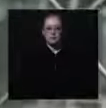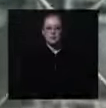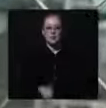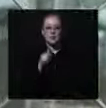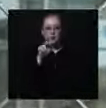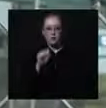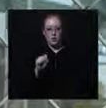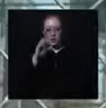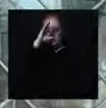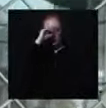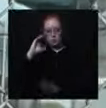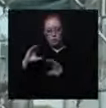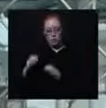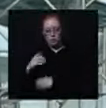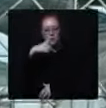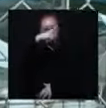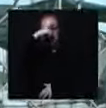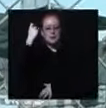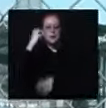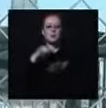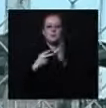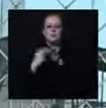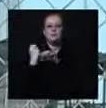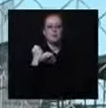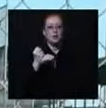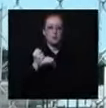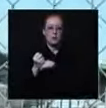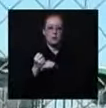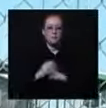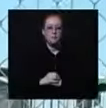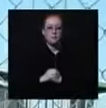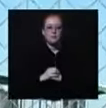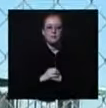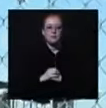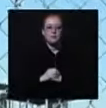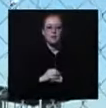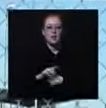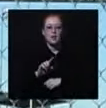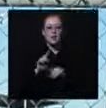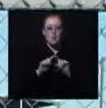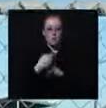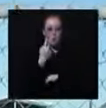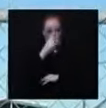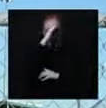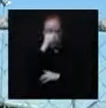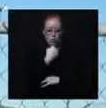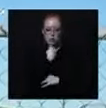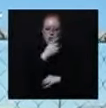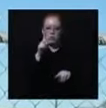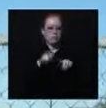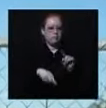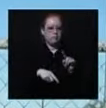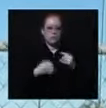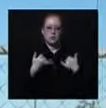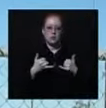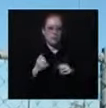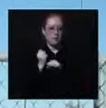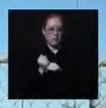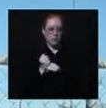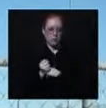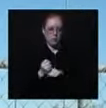For Kansas boys, summer and baseball go hand in hand. But one Kansas boy was told he wouldn't be allowed to